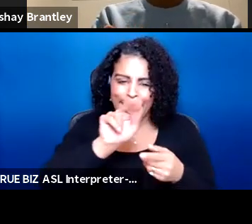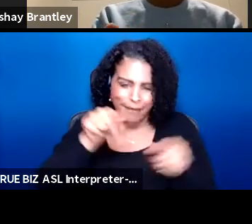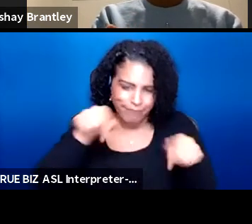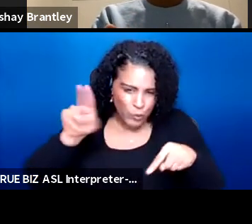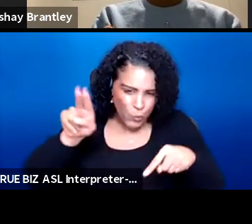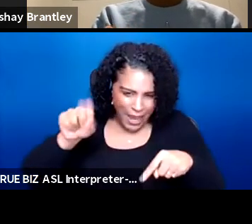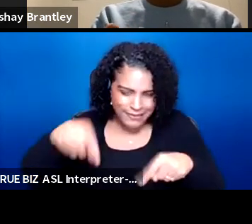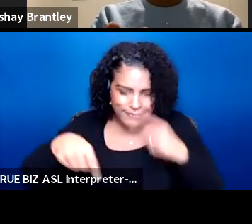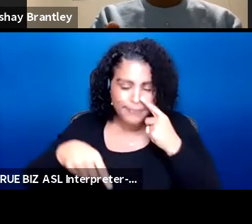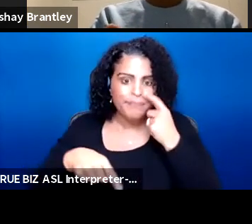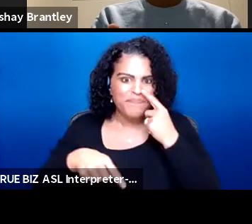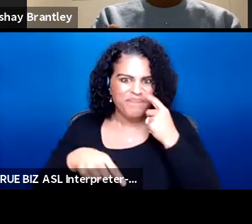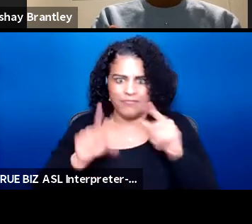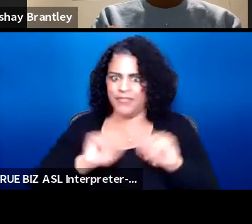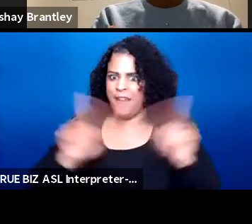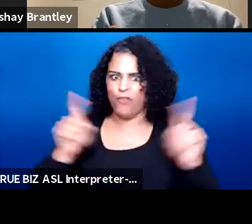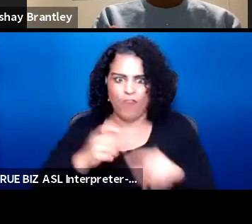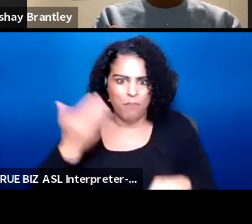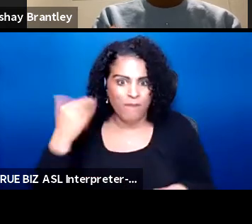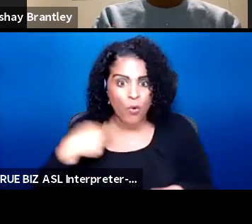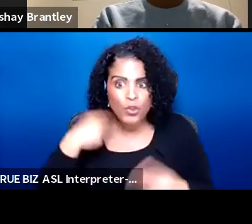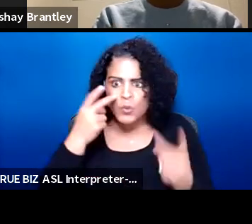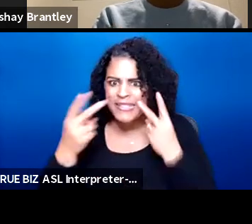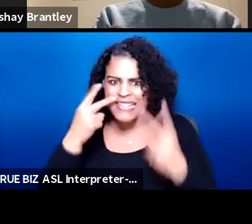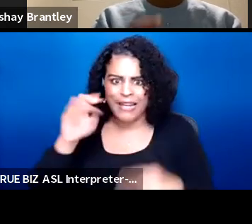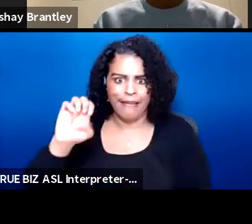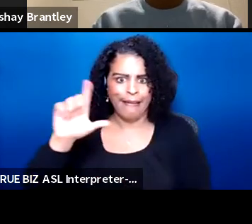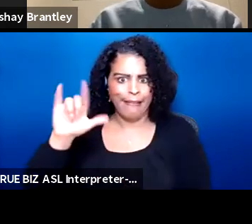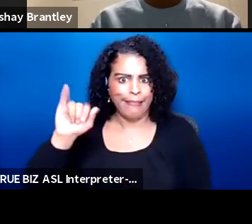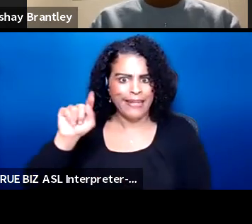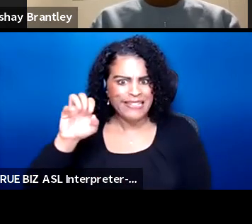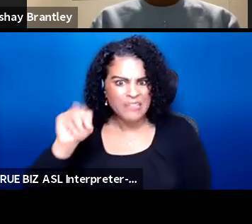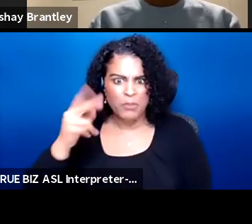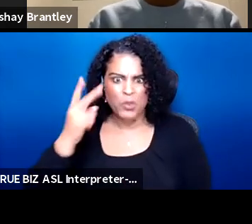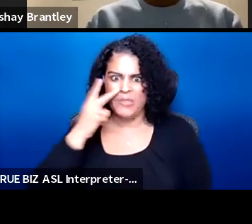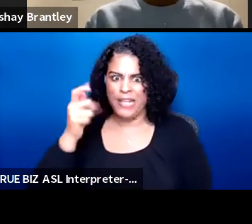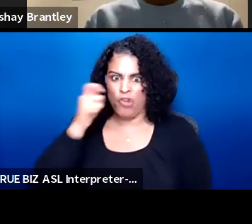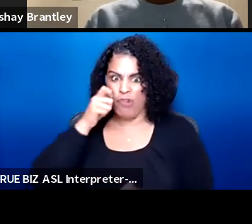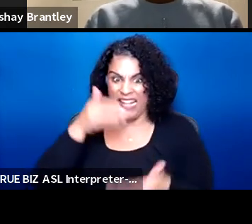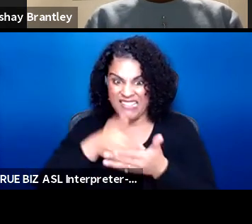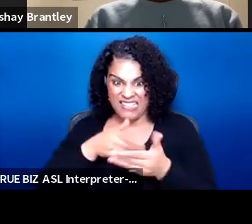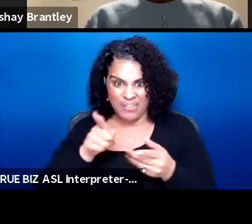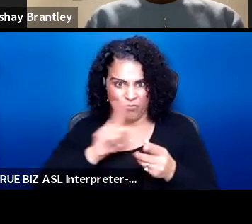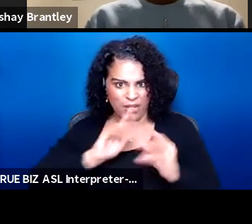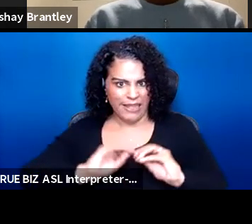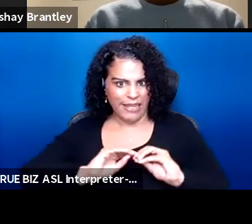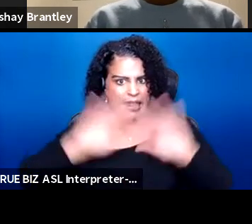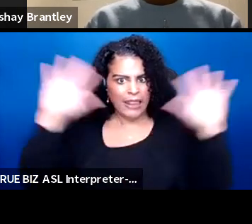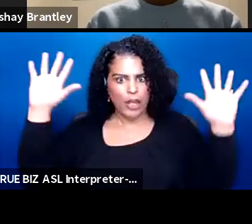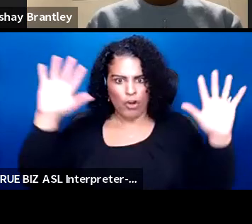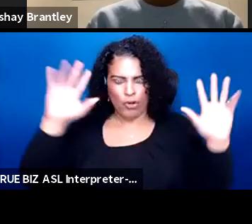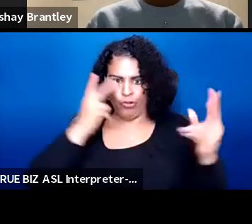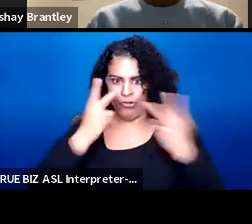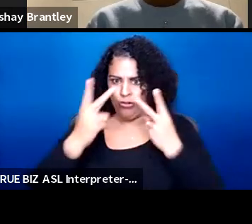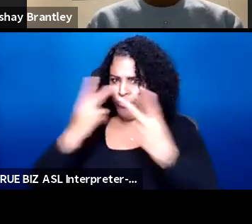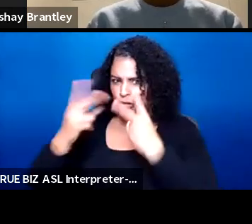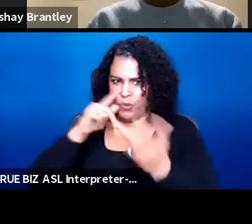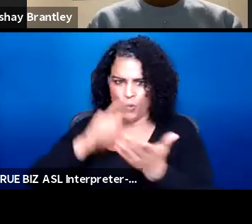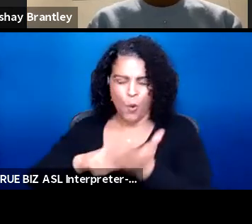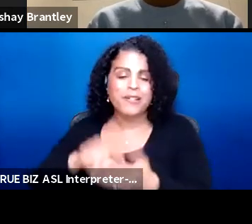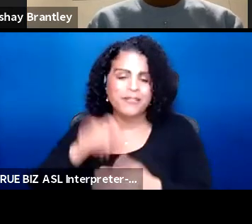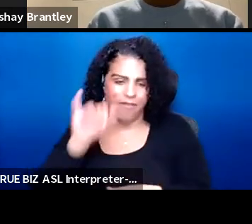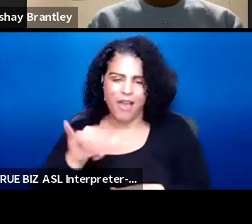totally different. Because you see elitism, you see racism very clearly, you know? And so that's been a little